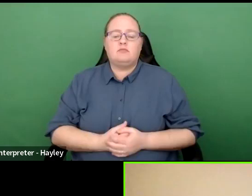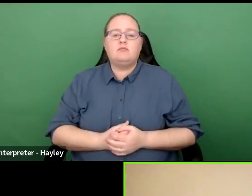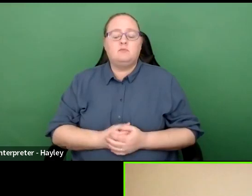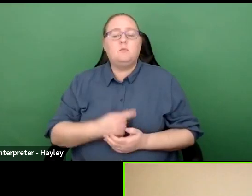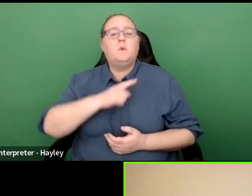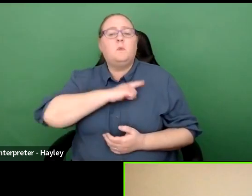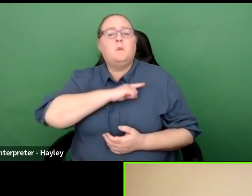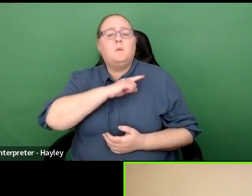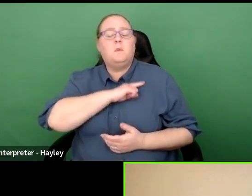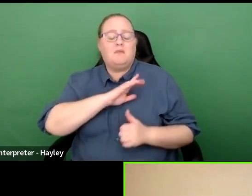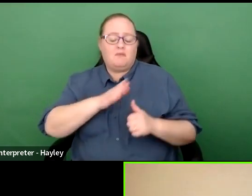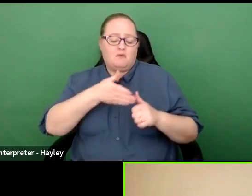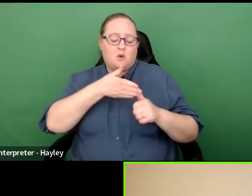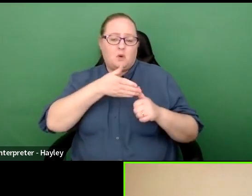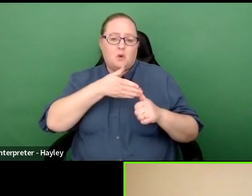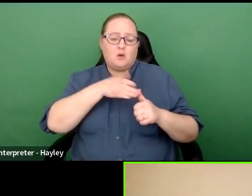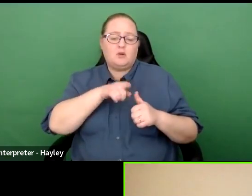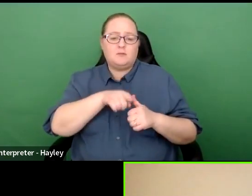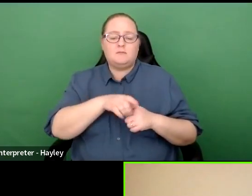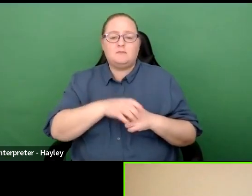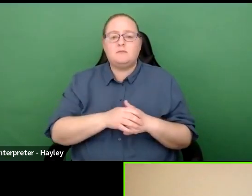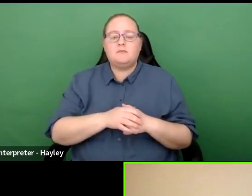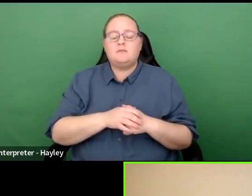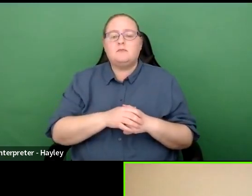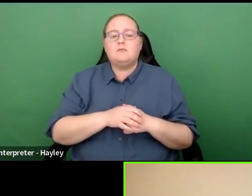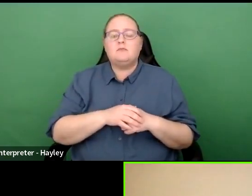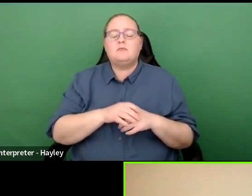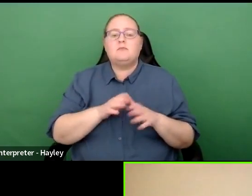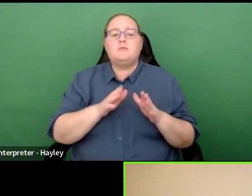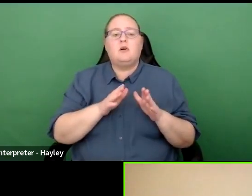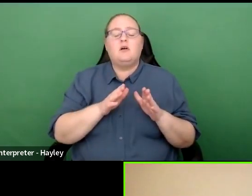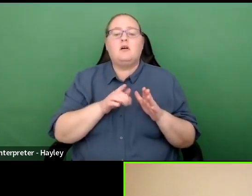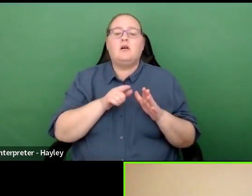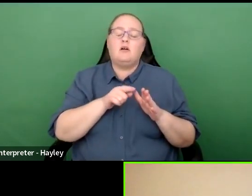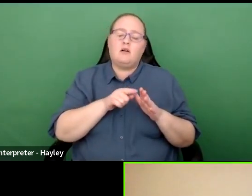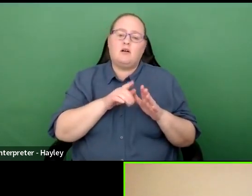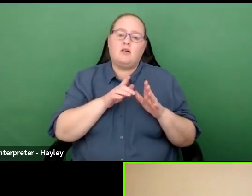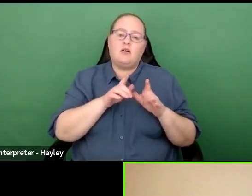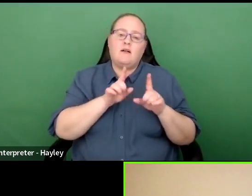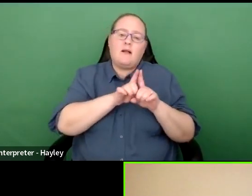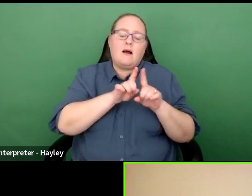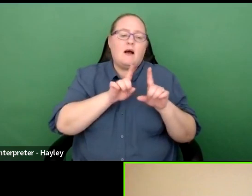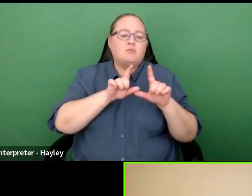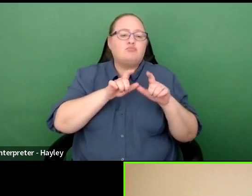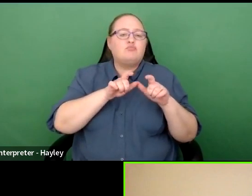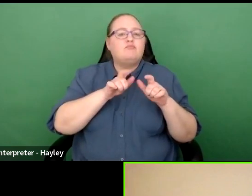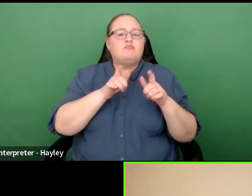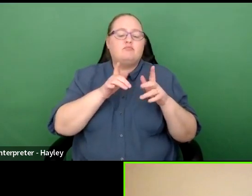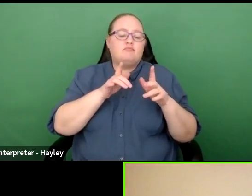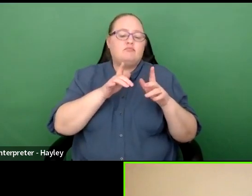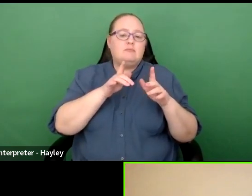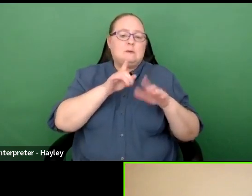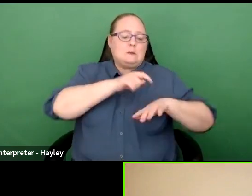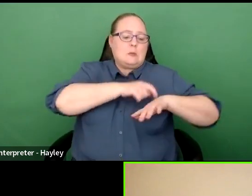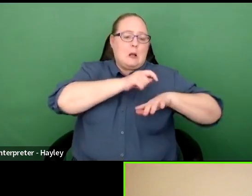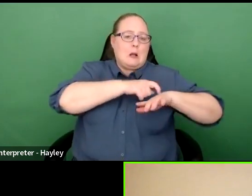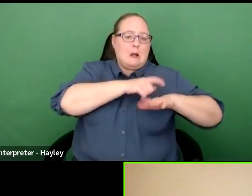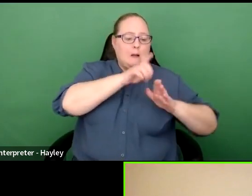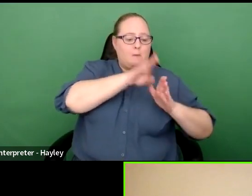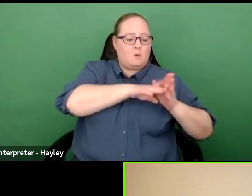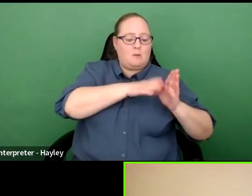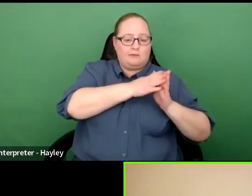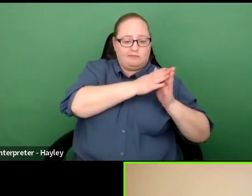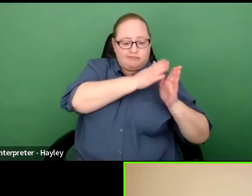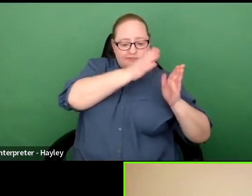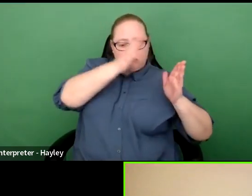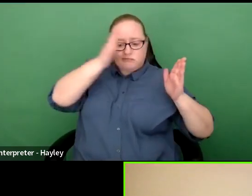they kind of bridging, at the same time book ending, the enormous period of history that we